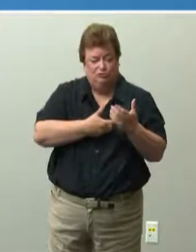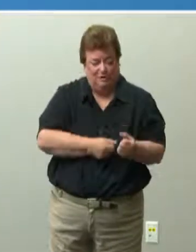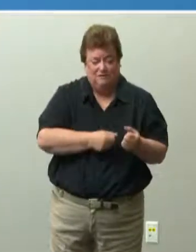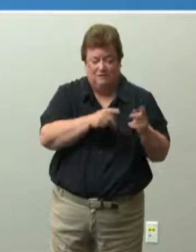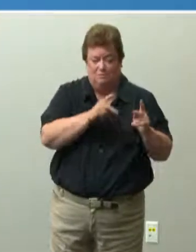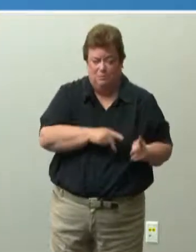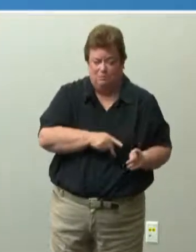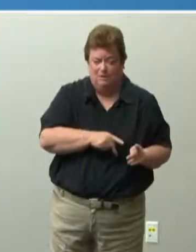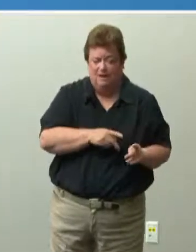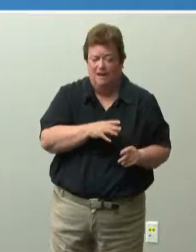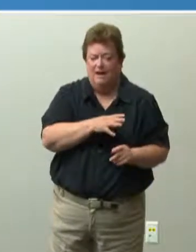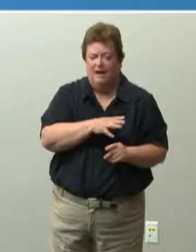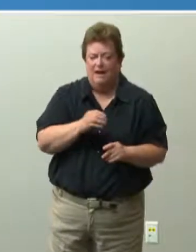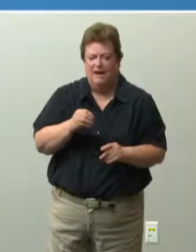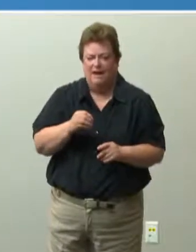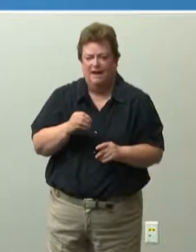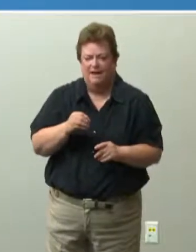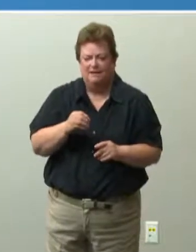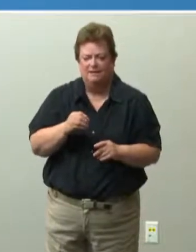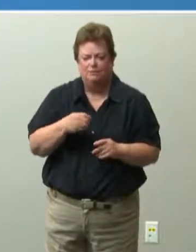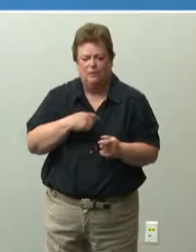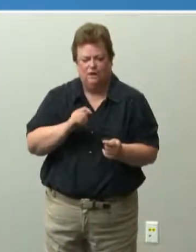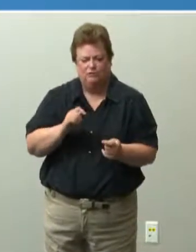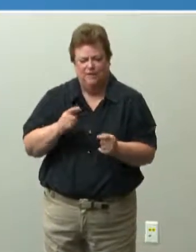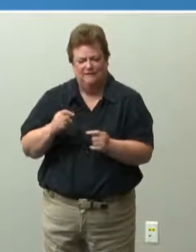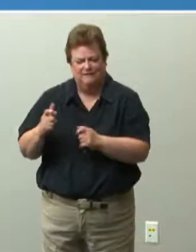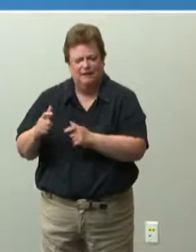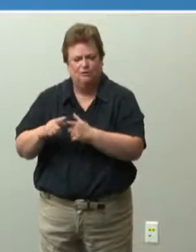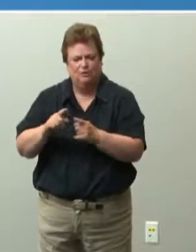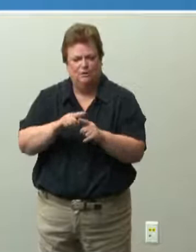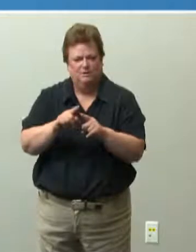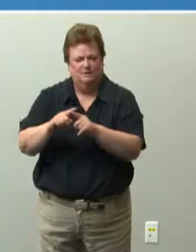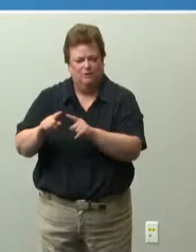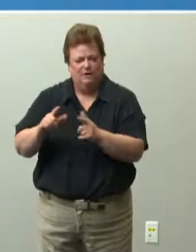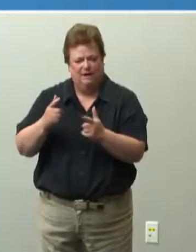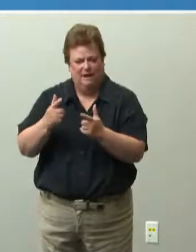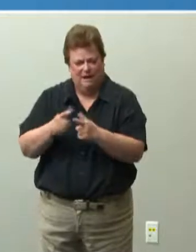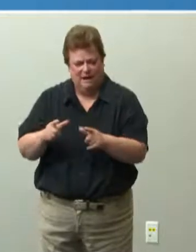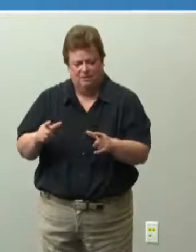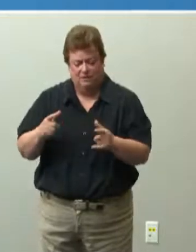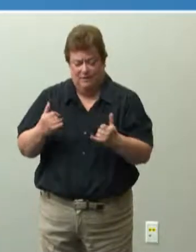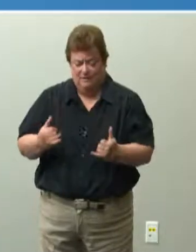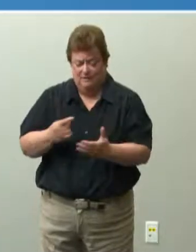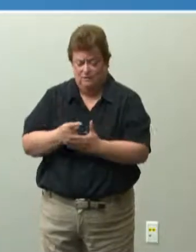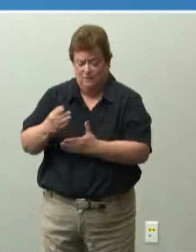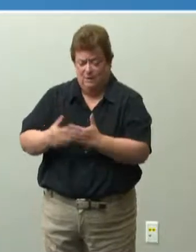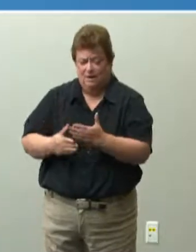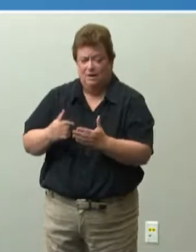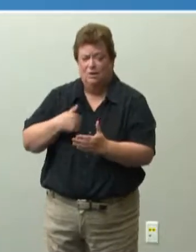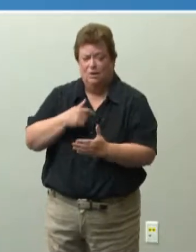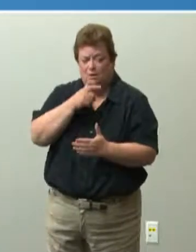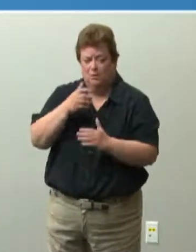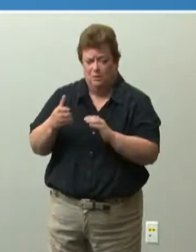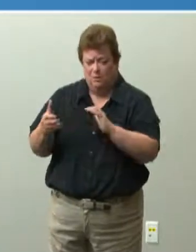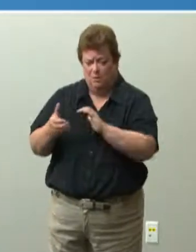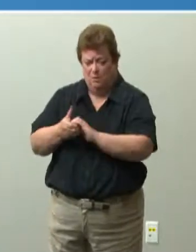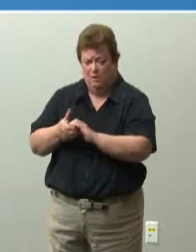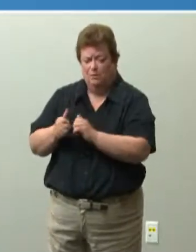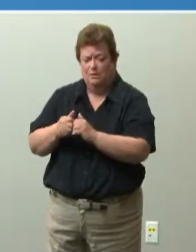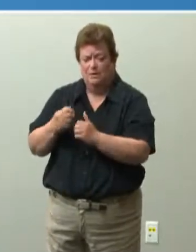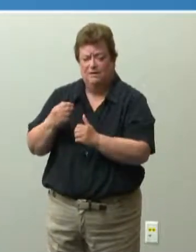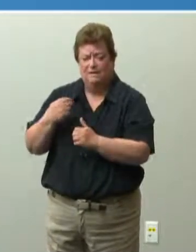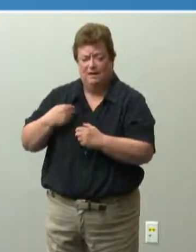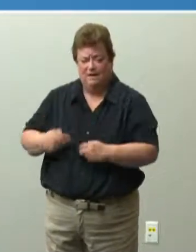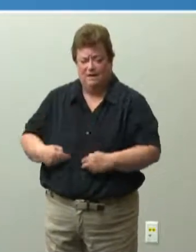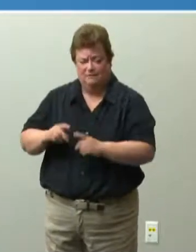also translated to many different languages. So this weekend, we're excited to be able to partner with the Health Department